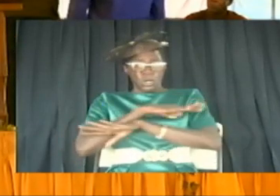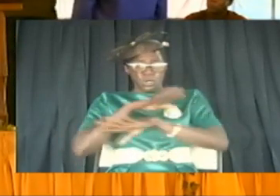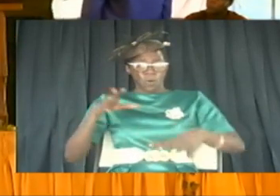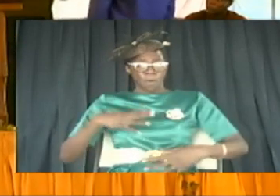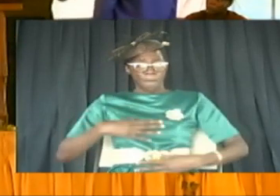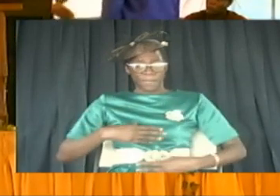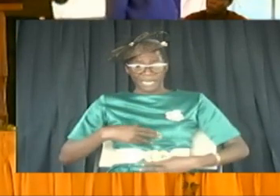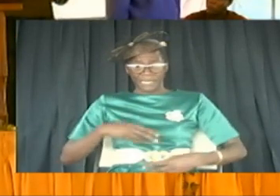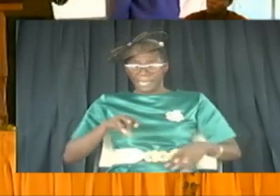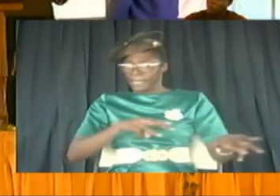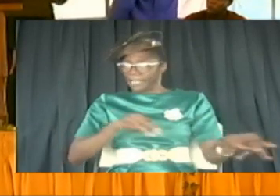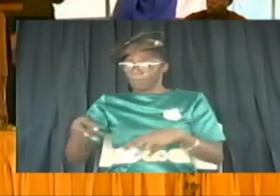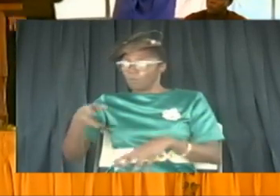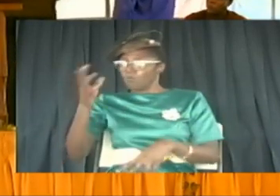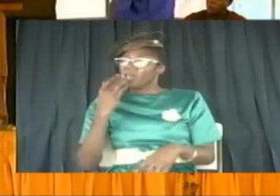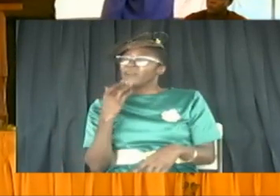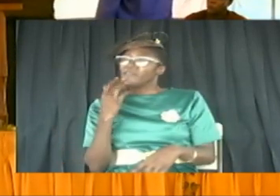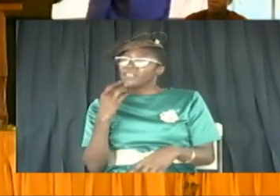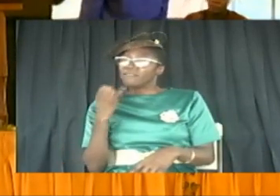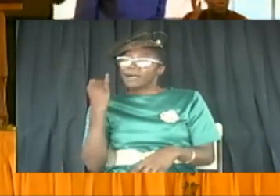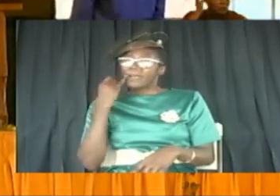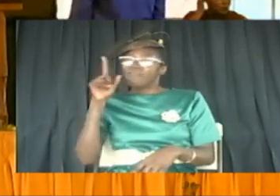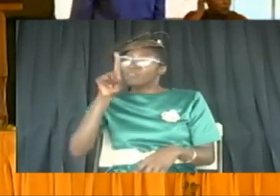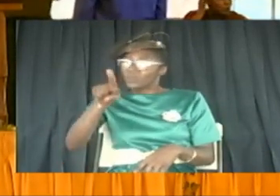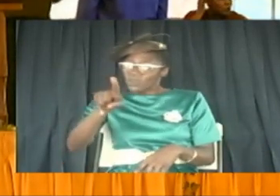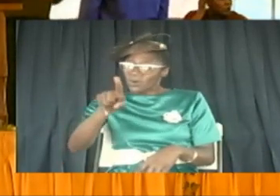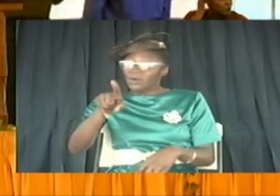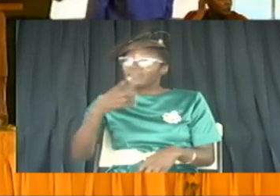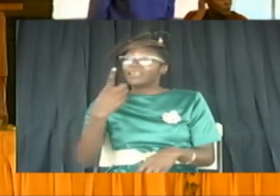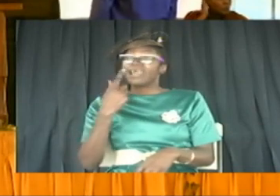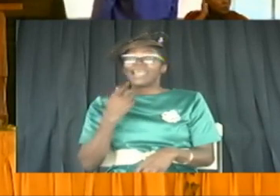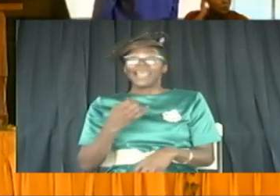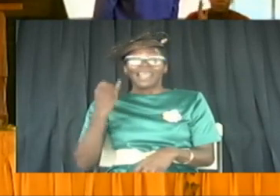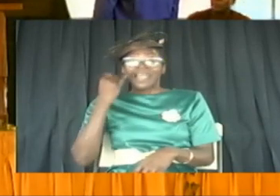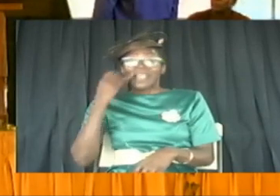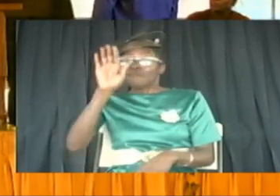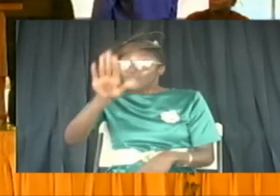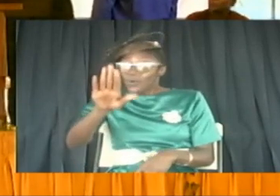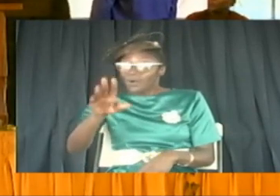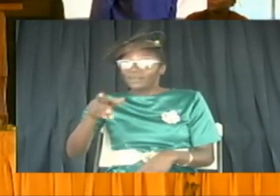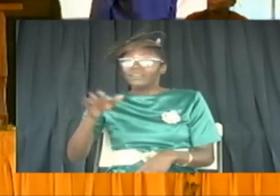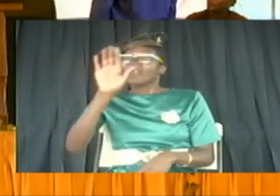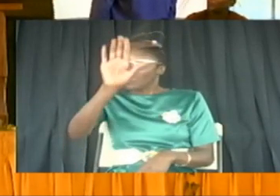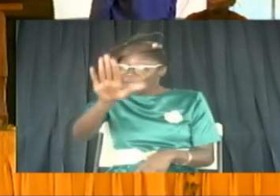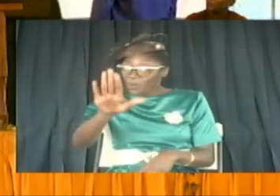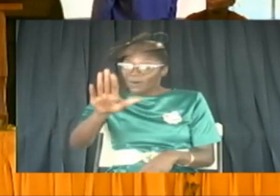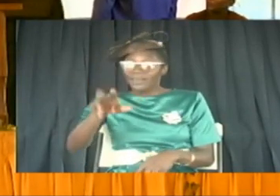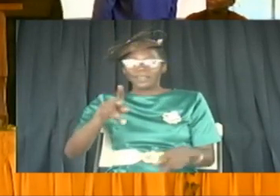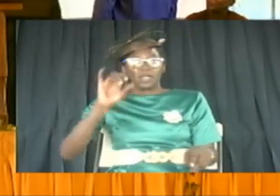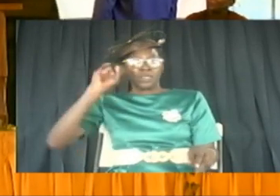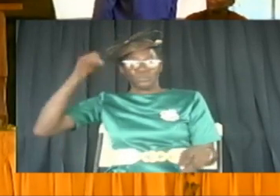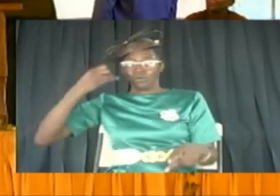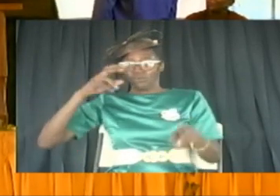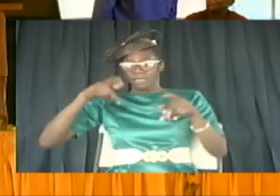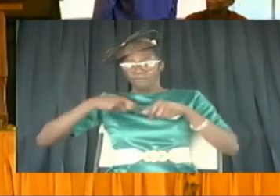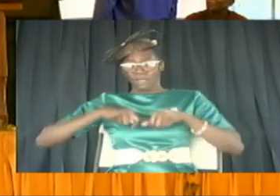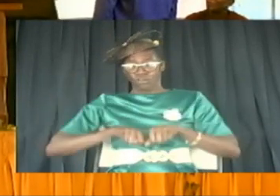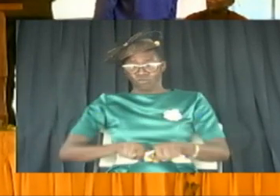it is yours, it is yours. And Joseph tried to put the thing in order, but the blind man